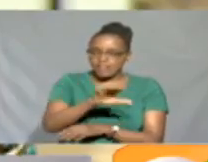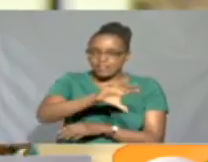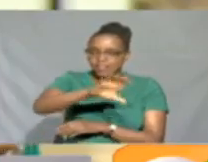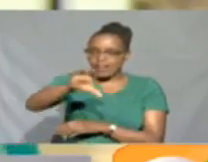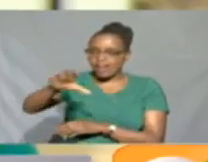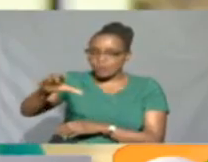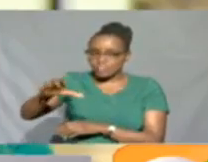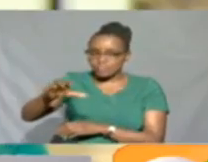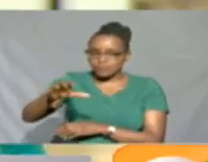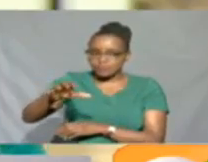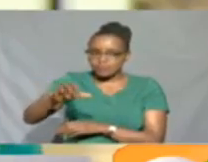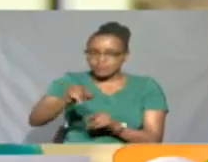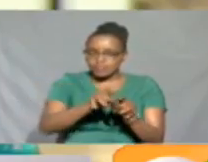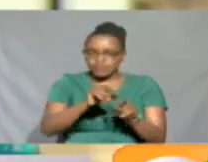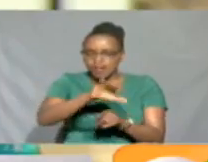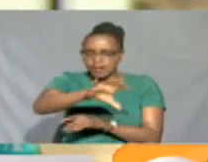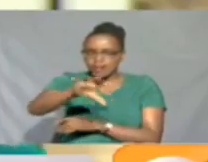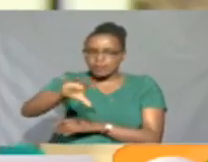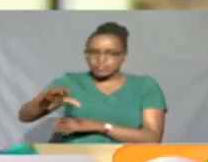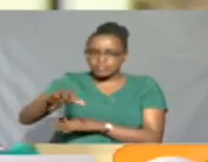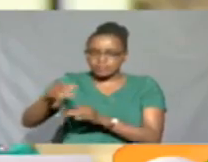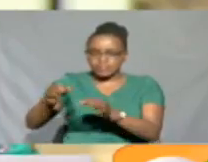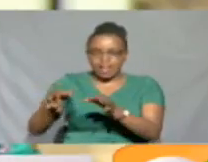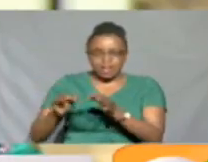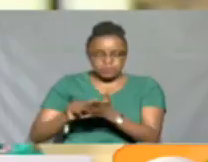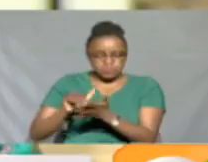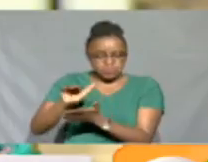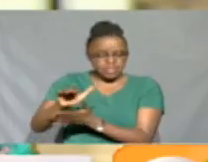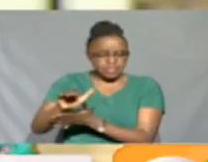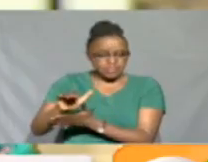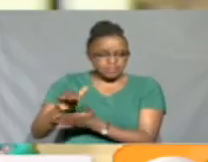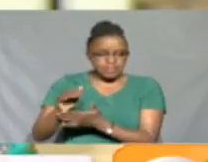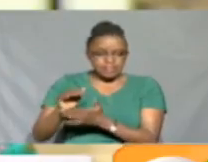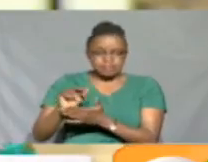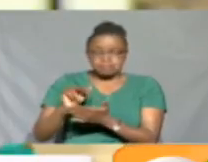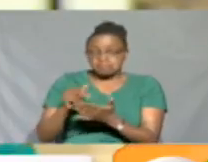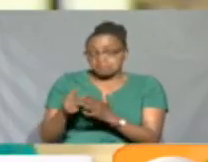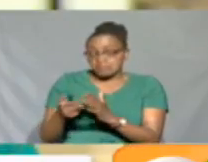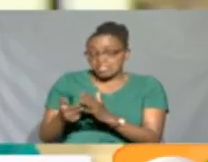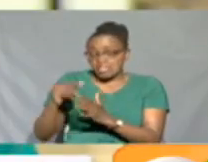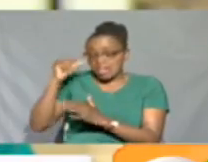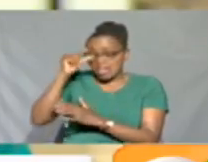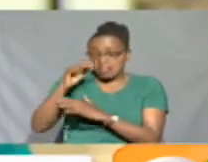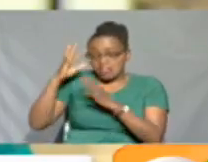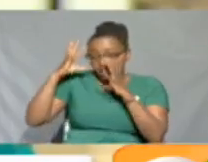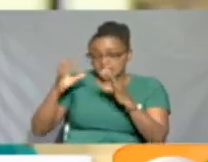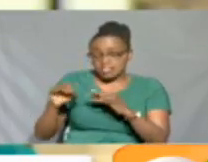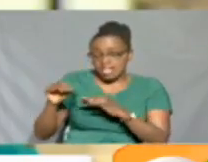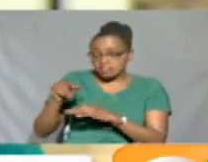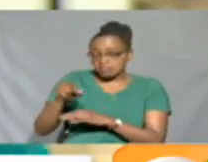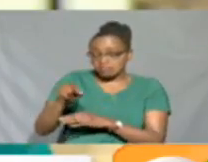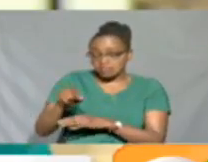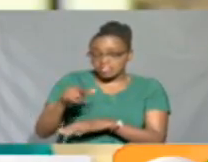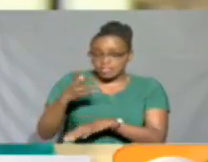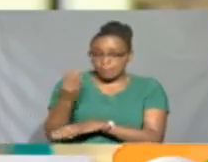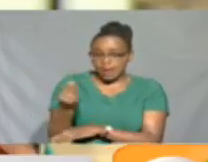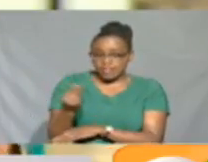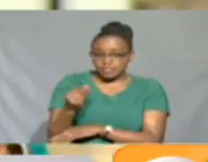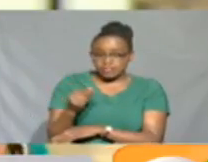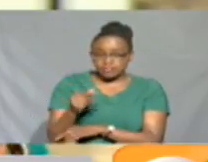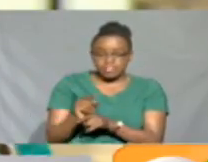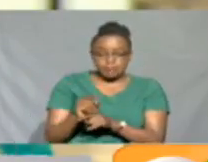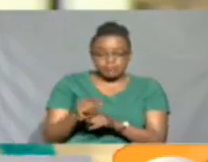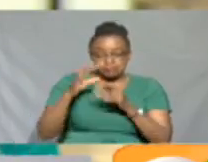counties, it goes to the county account. And so the governors can choose either to take that money to the